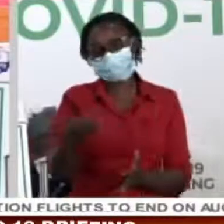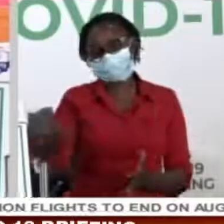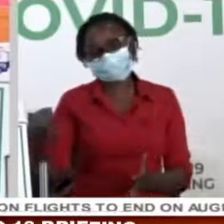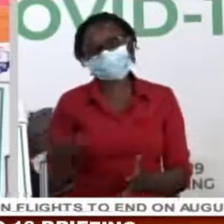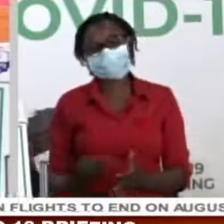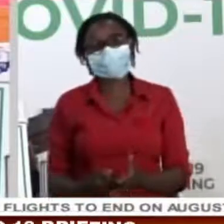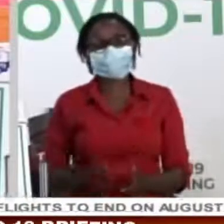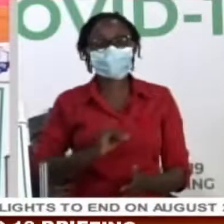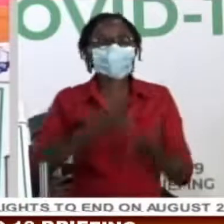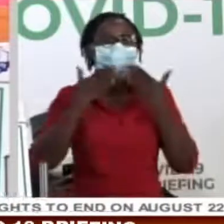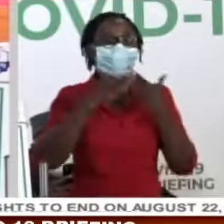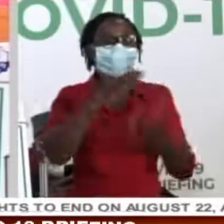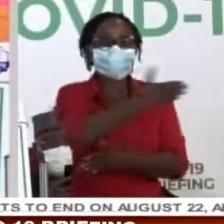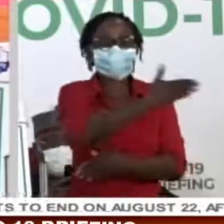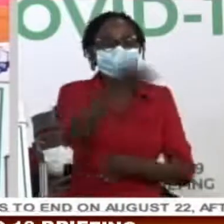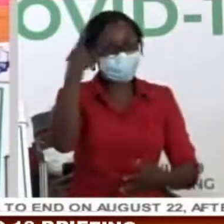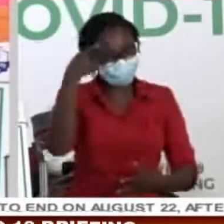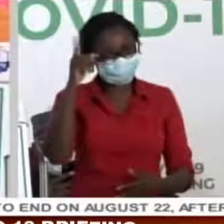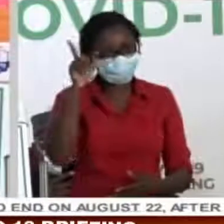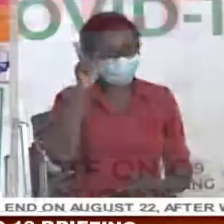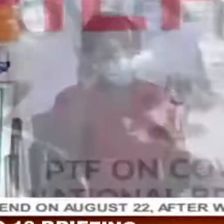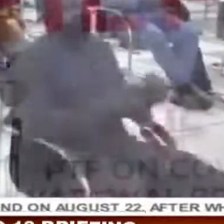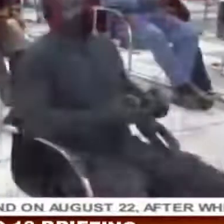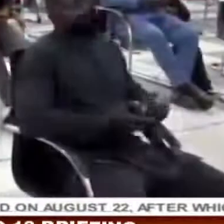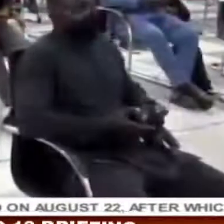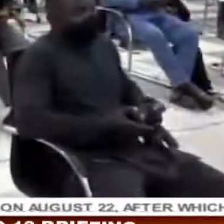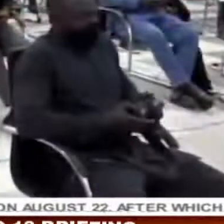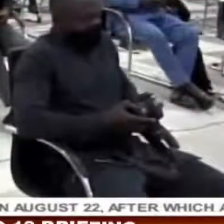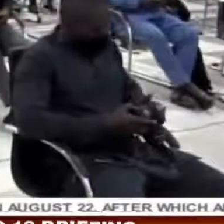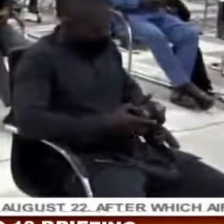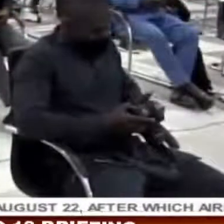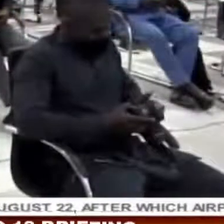I thank you all for listening.